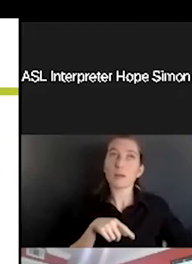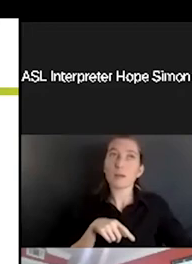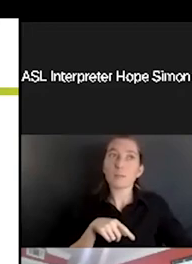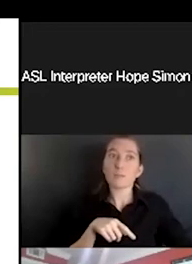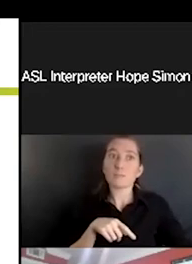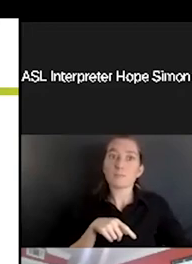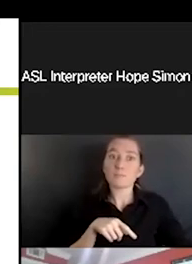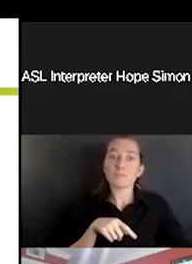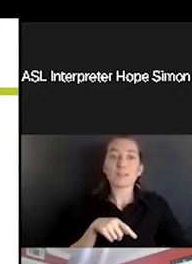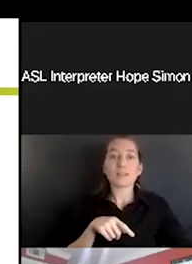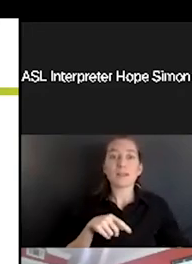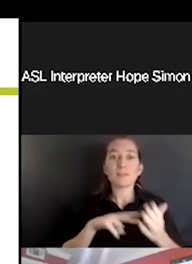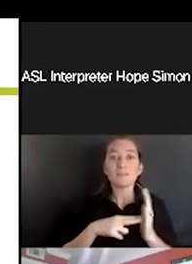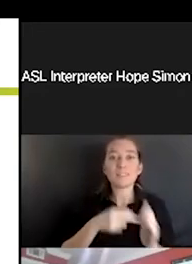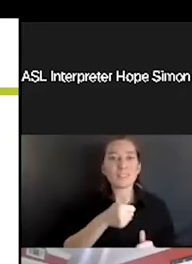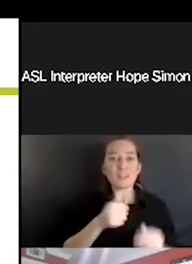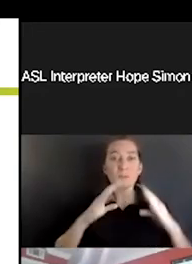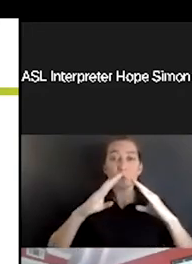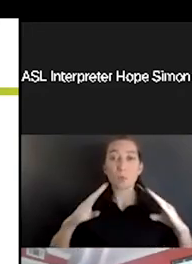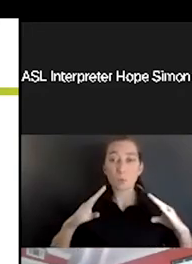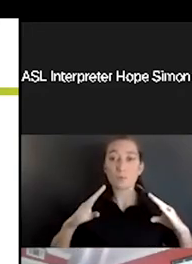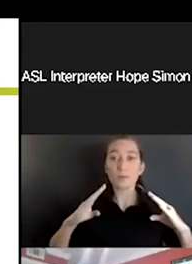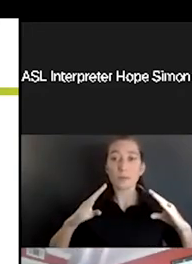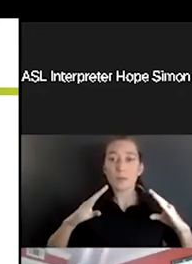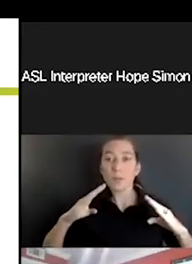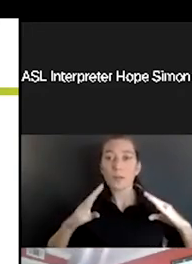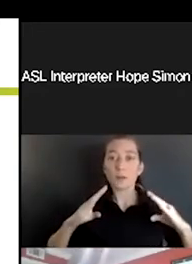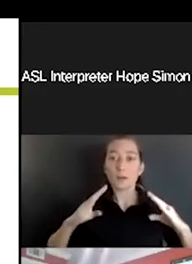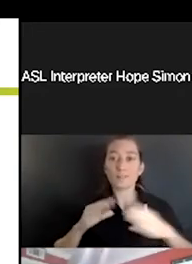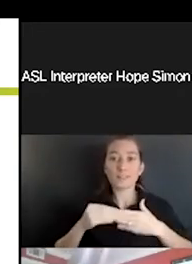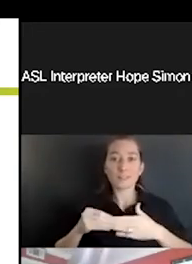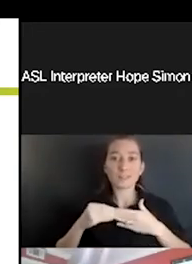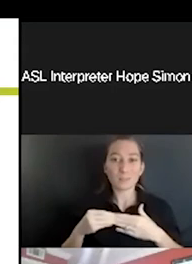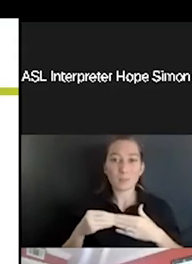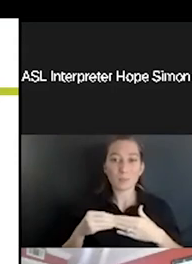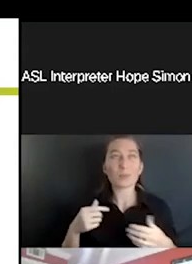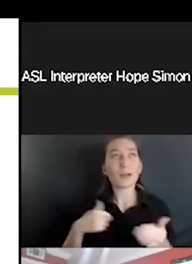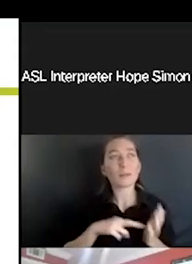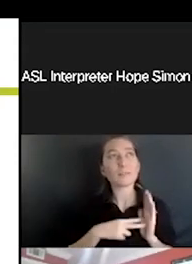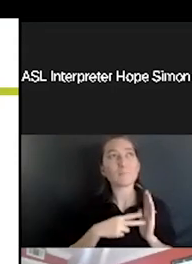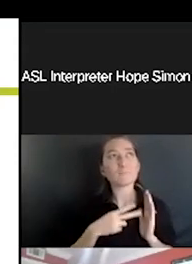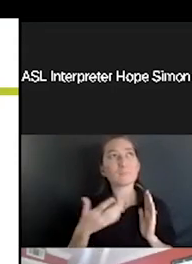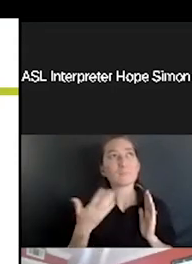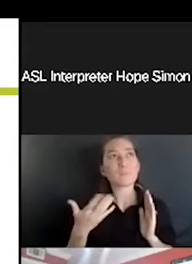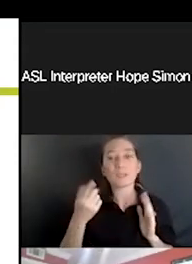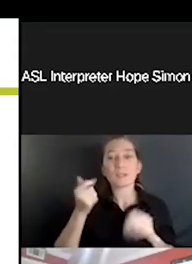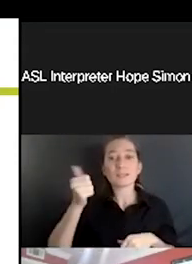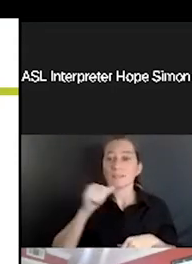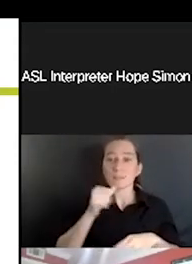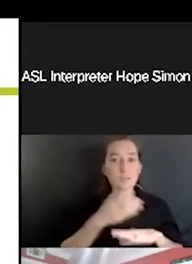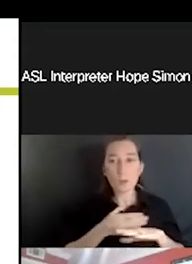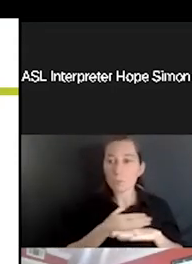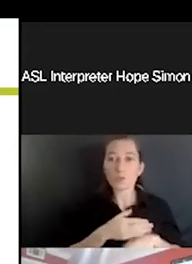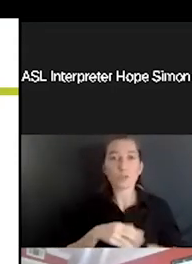very flexible roof attached to it. And by flexible, I mean something that's made of either wood or deck